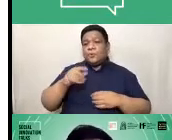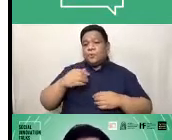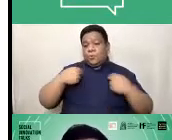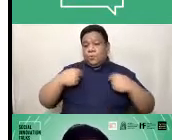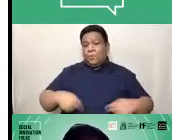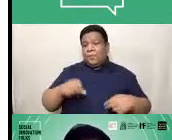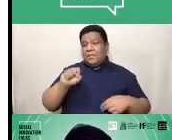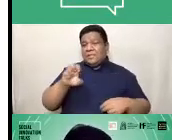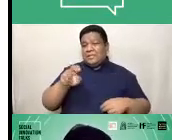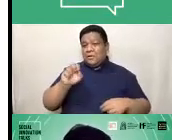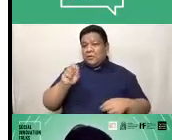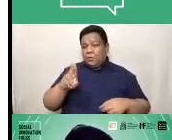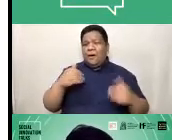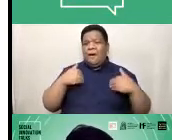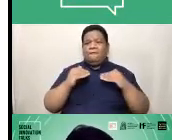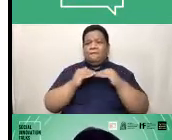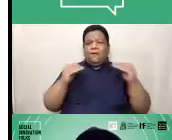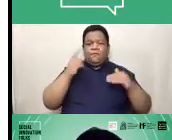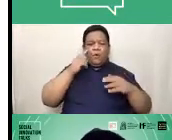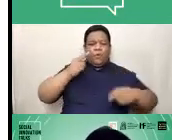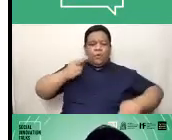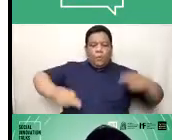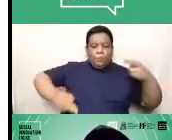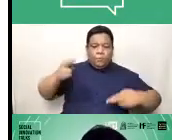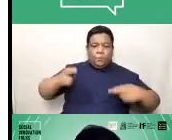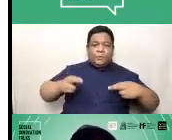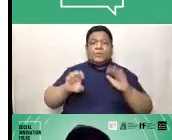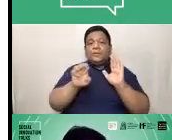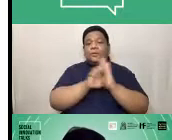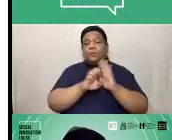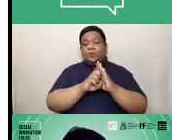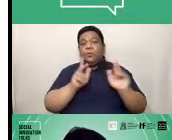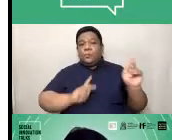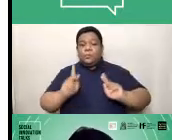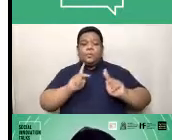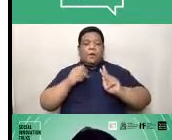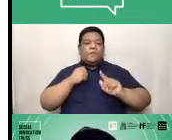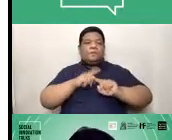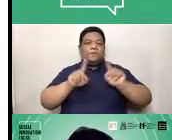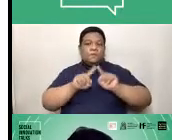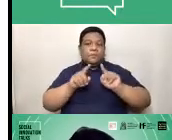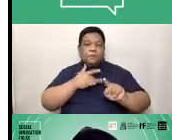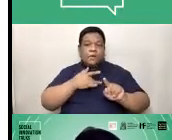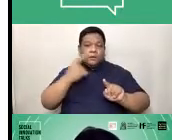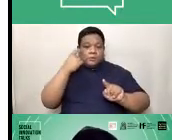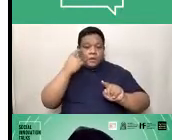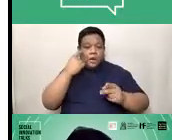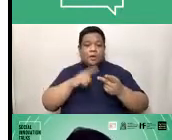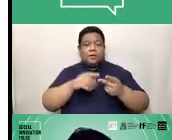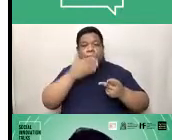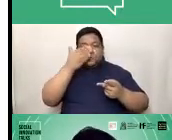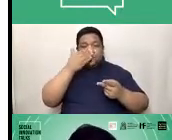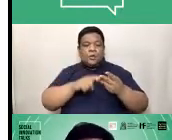a robot equivalent. So for example, for humans, we have different senses: sight, smell, touch,